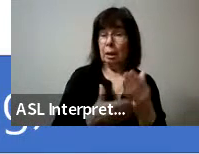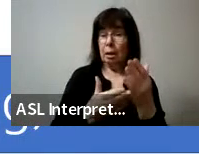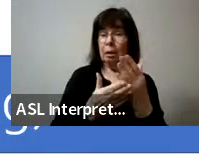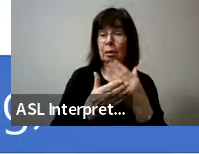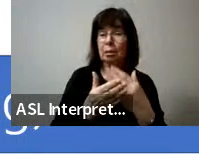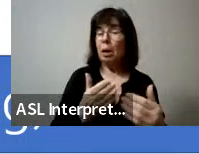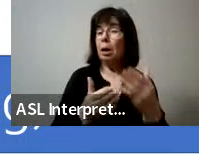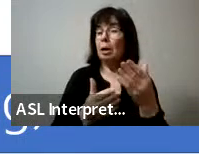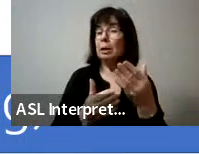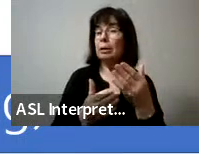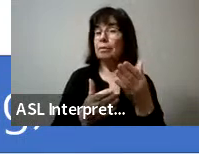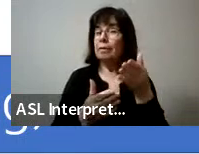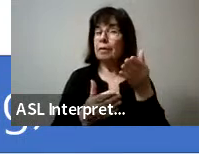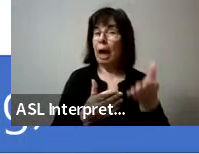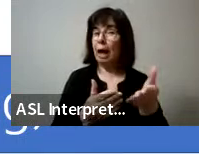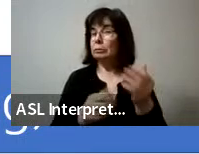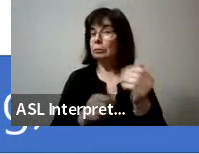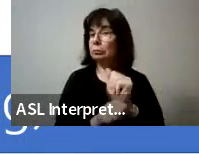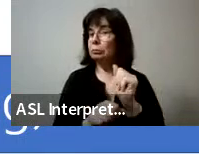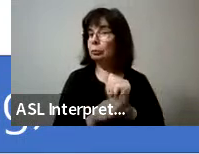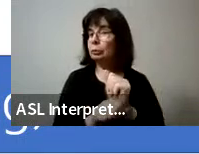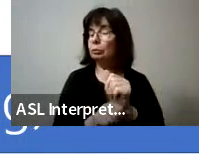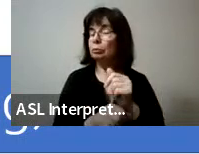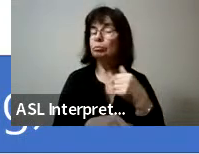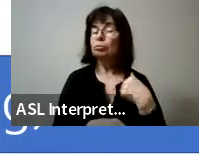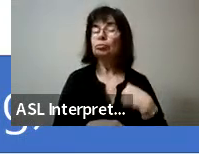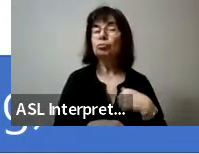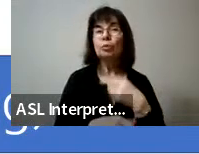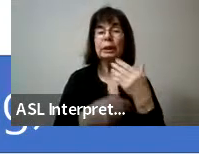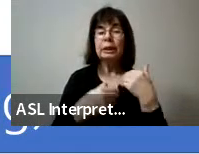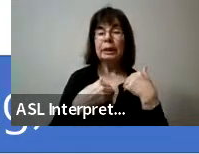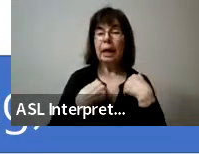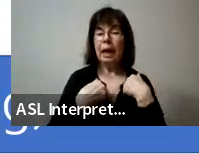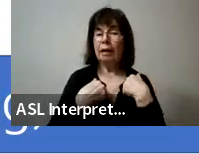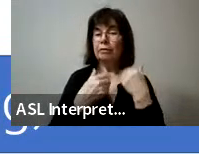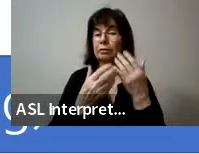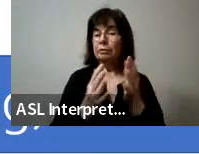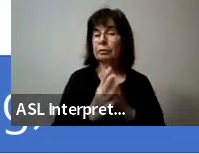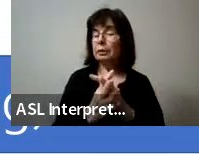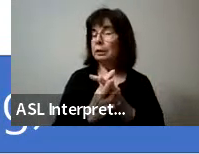that same effort, we also have a